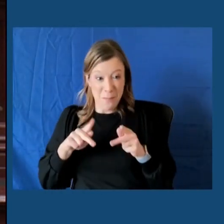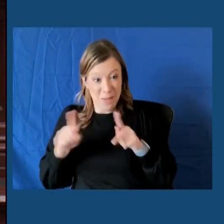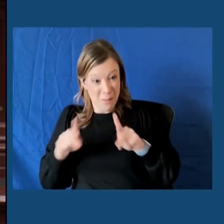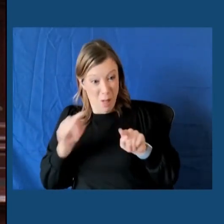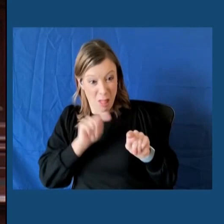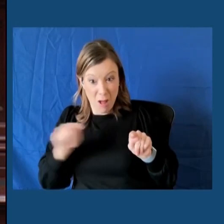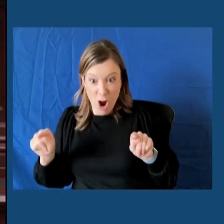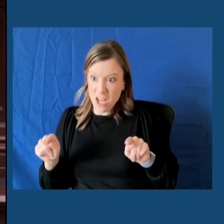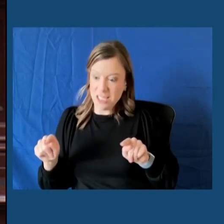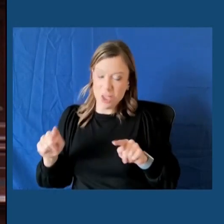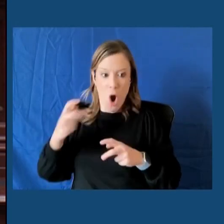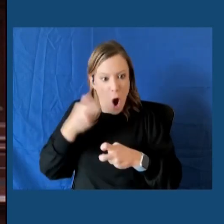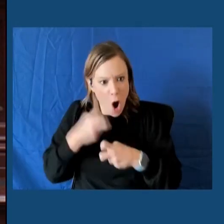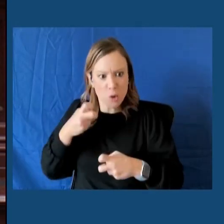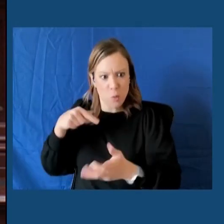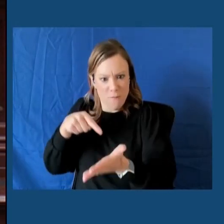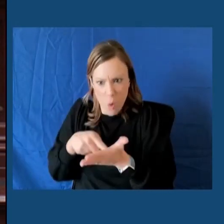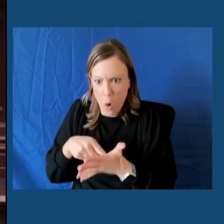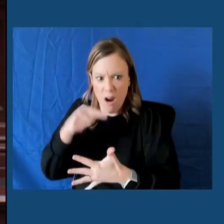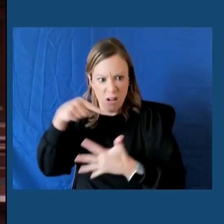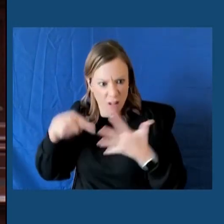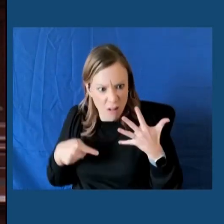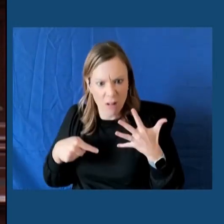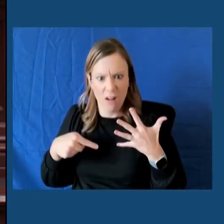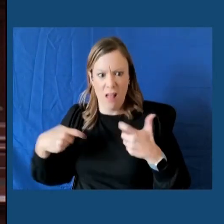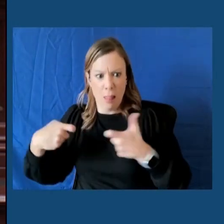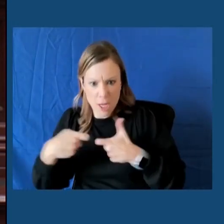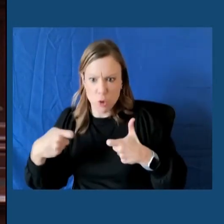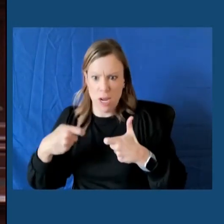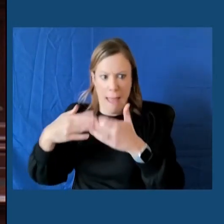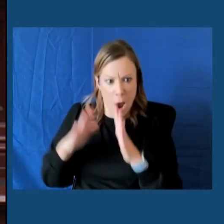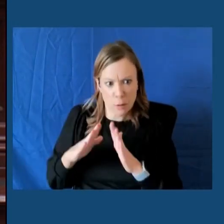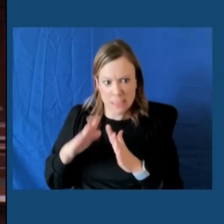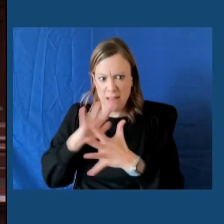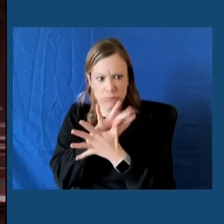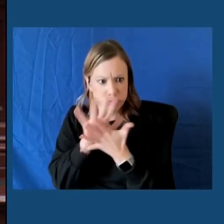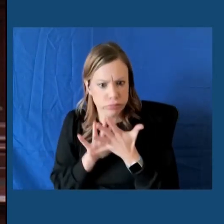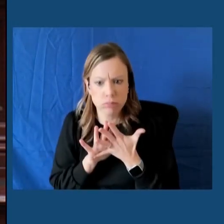And sadly, no matter how hard they work,